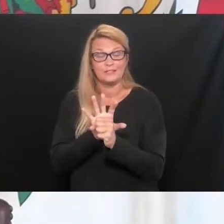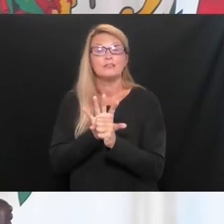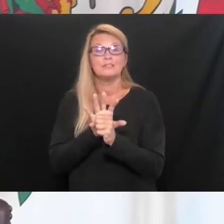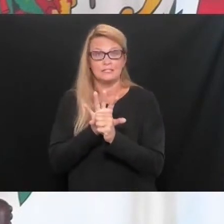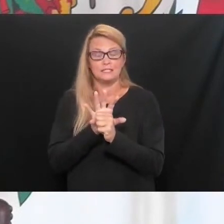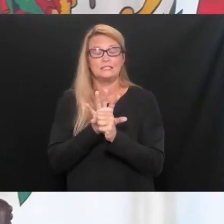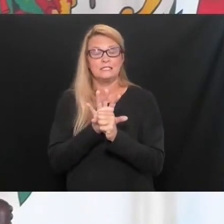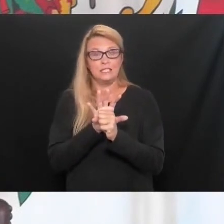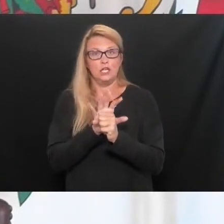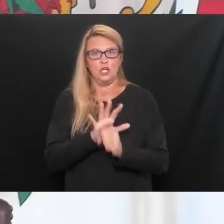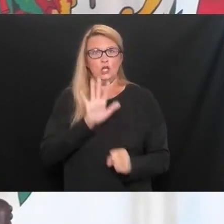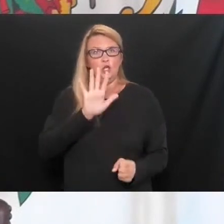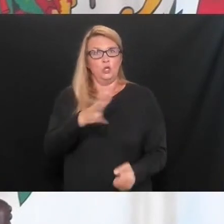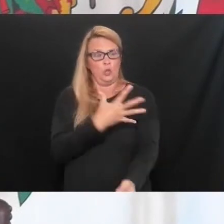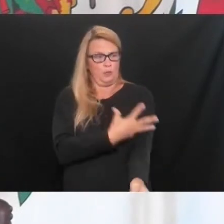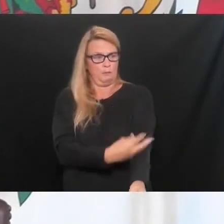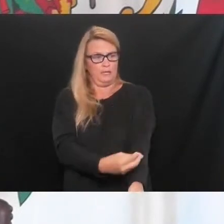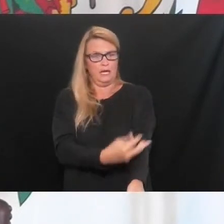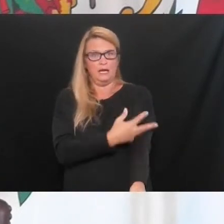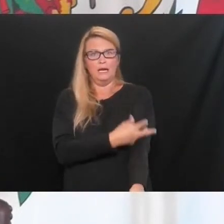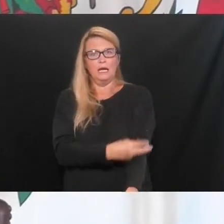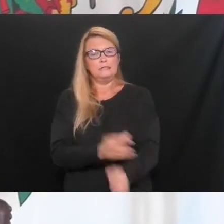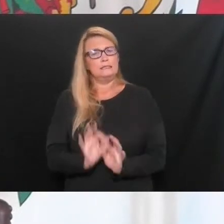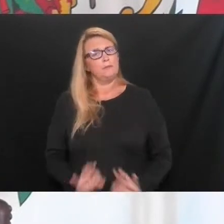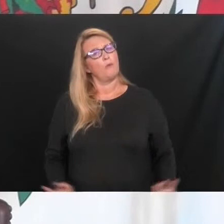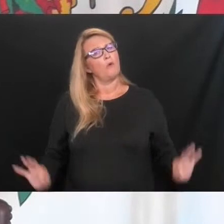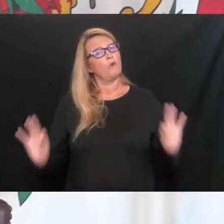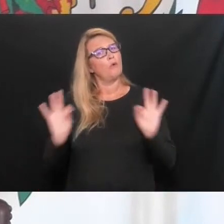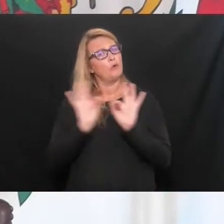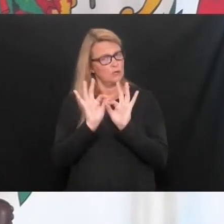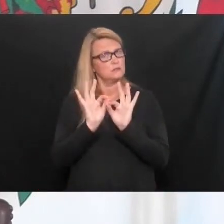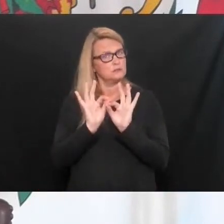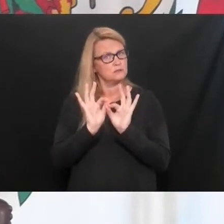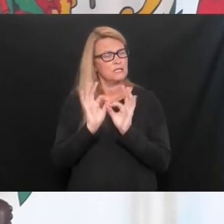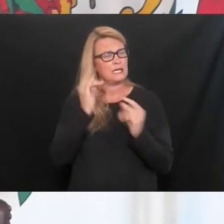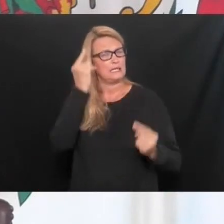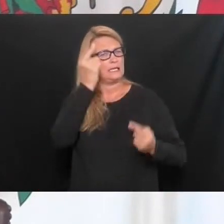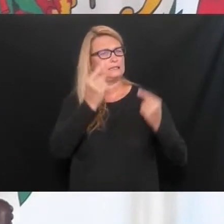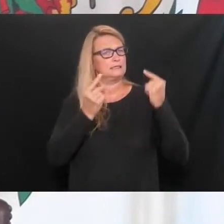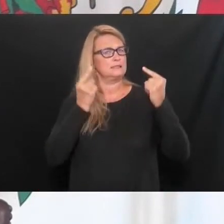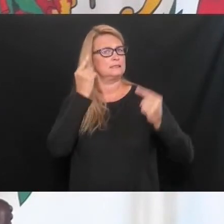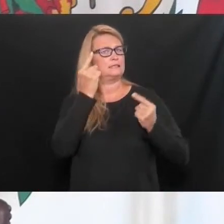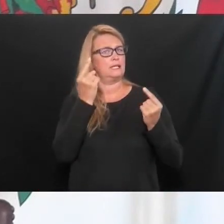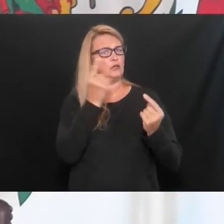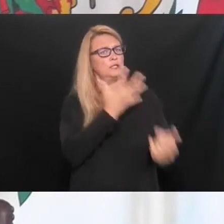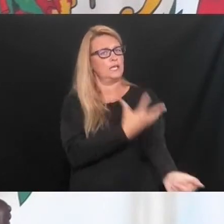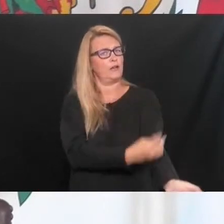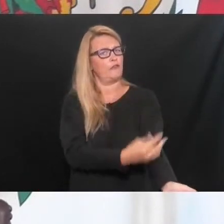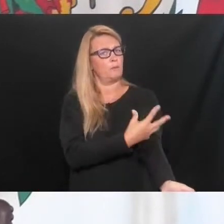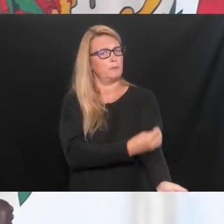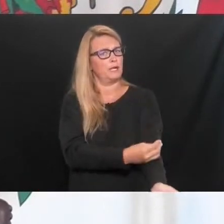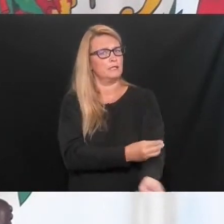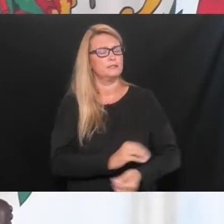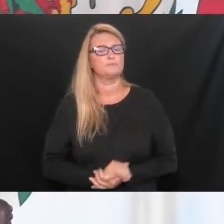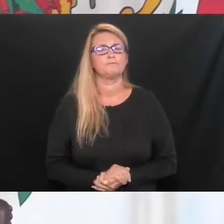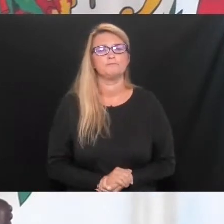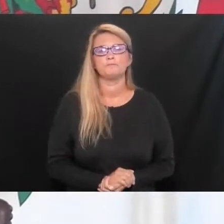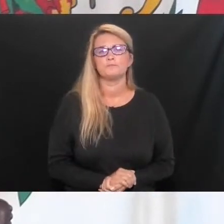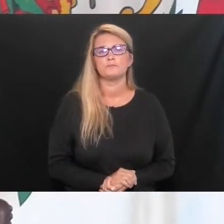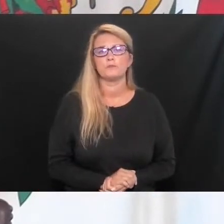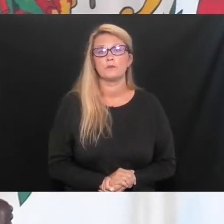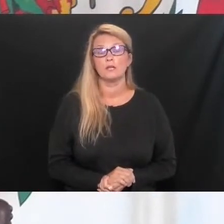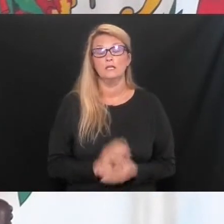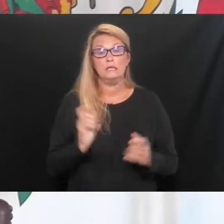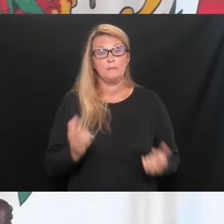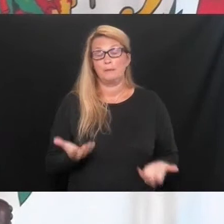a blessing that has been laid upon you, and you need to at least consider stepping up and giving blood and maybe giving the